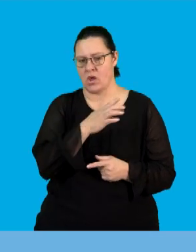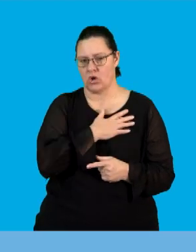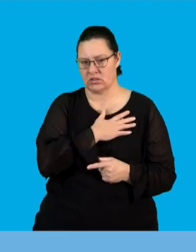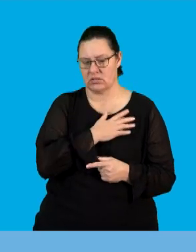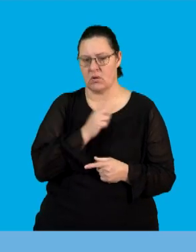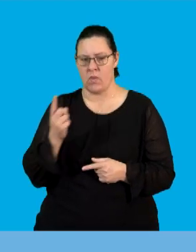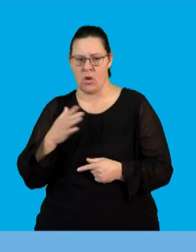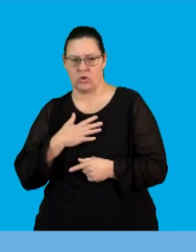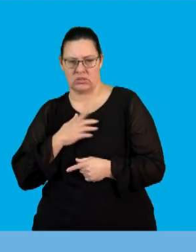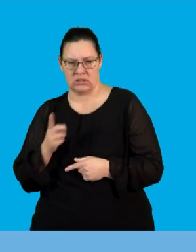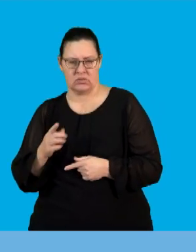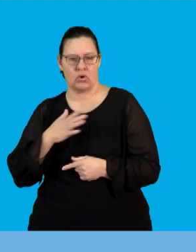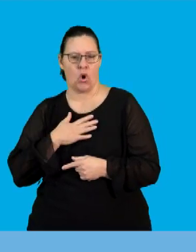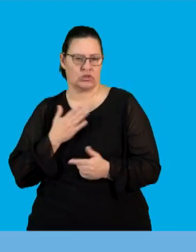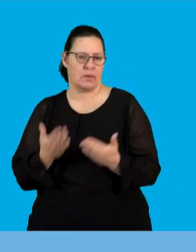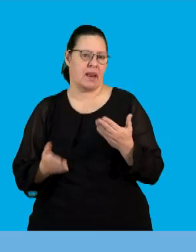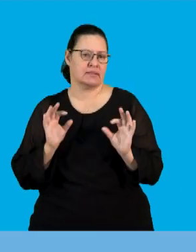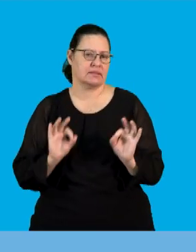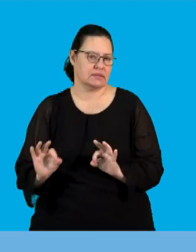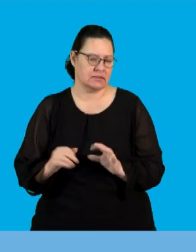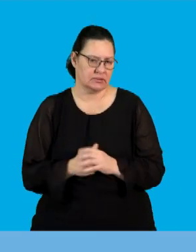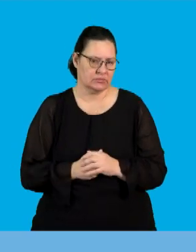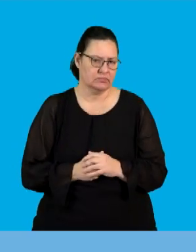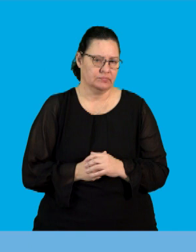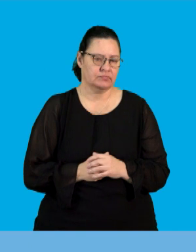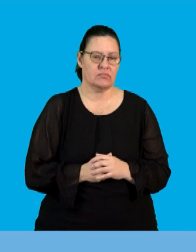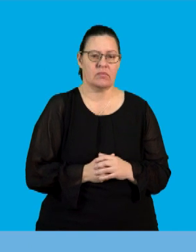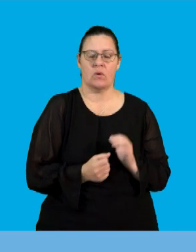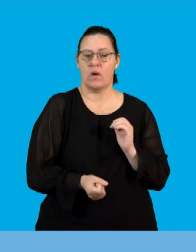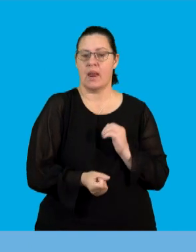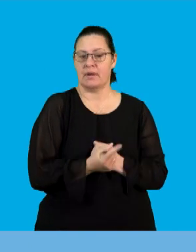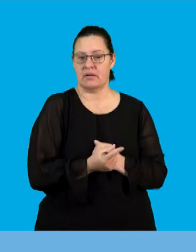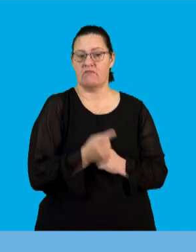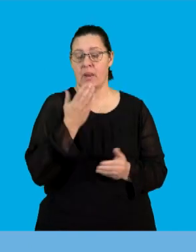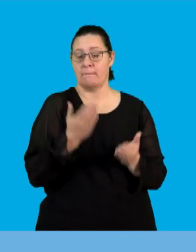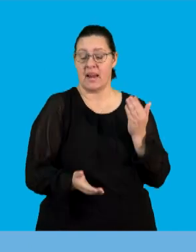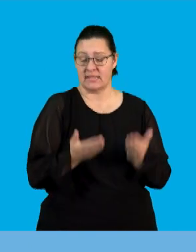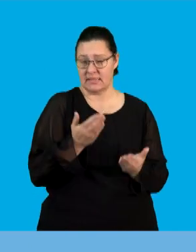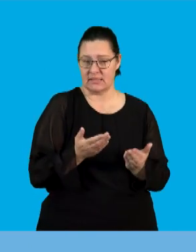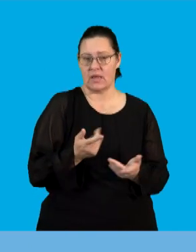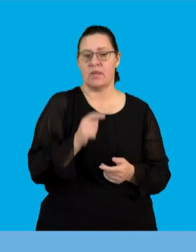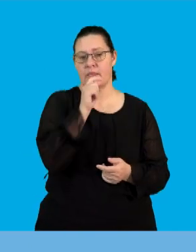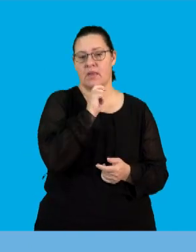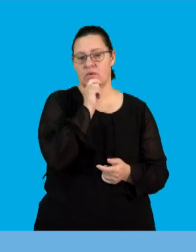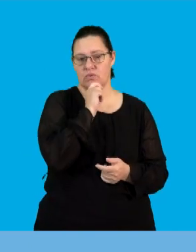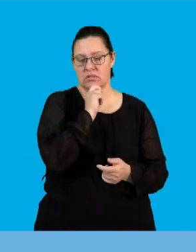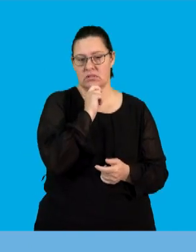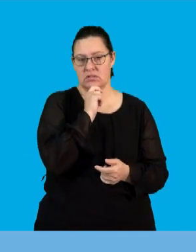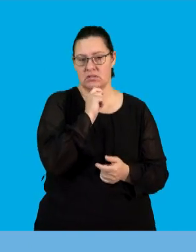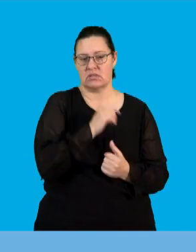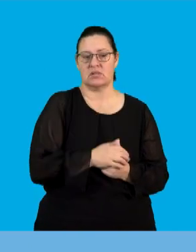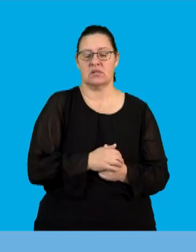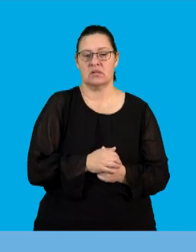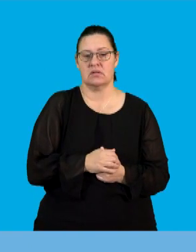one oxygen and one oxygen. So the oxygen is balanced. So now what happens if, remember, when we are balancing, we are using